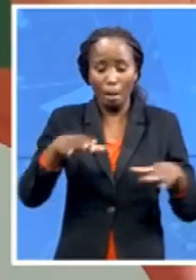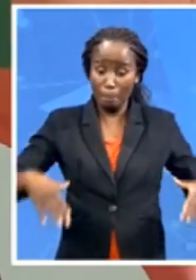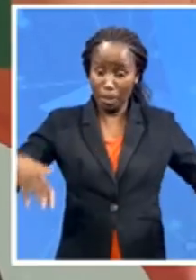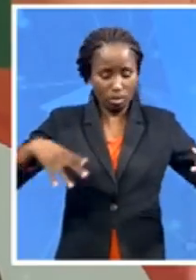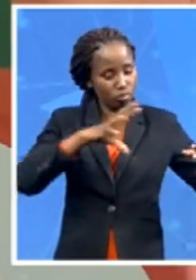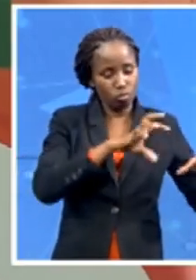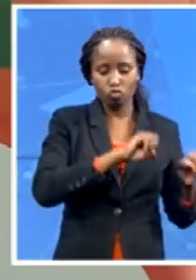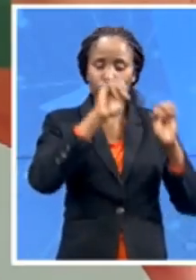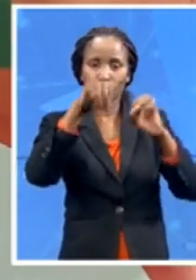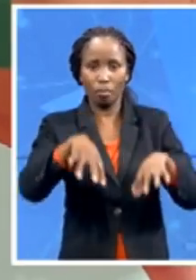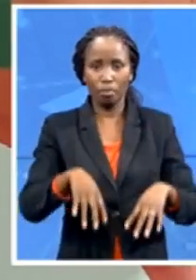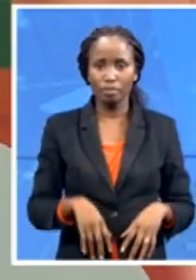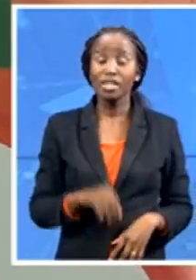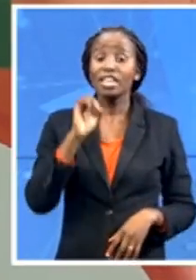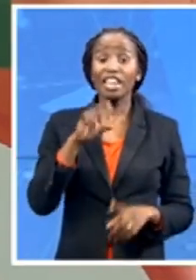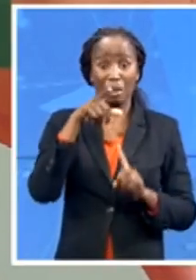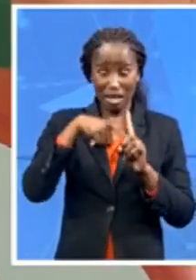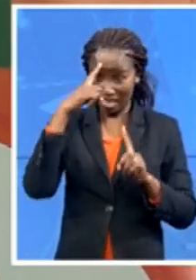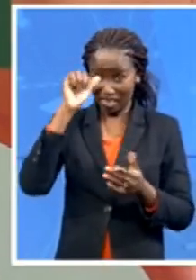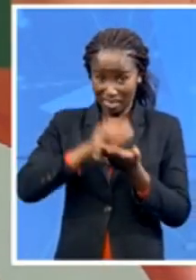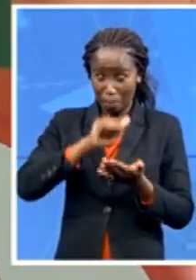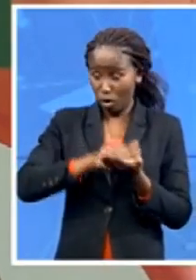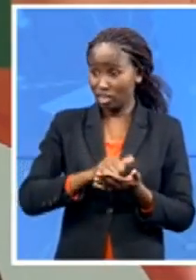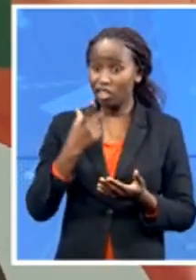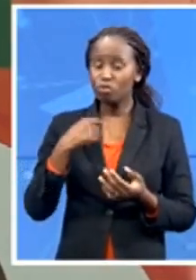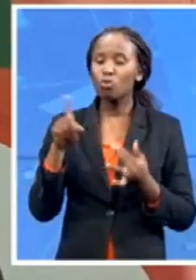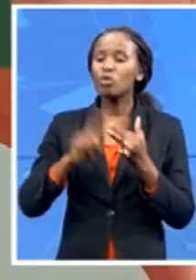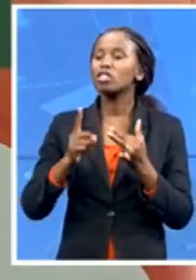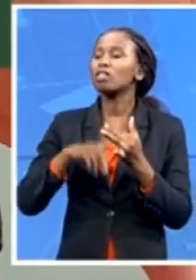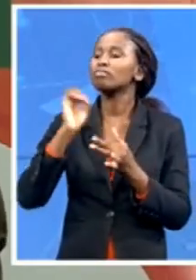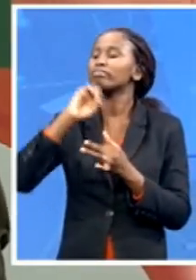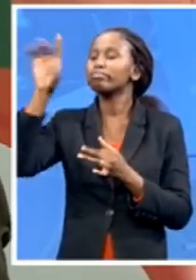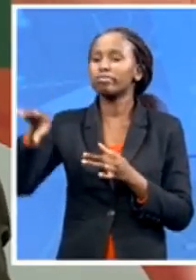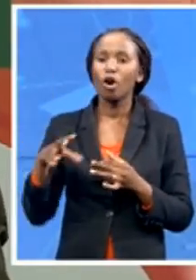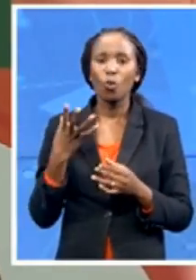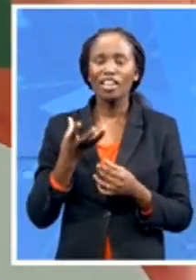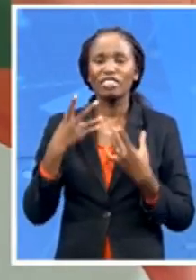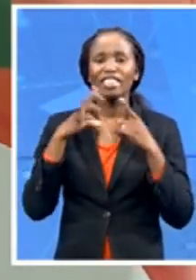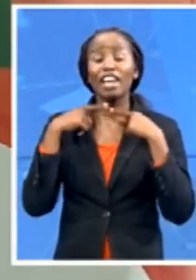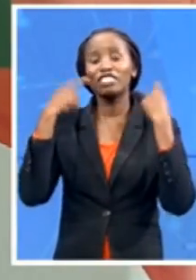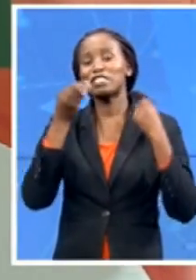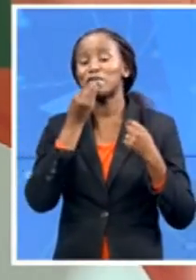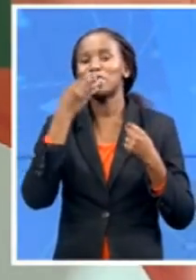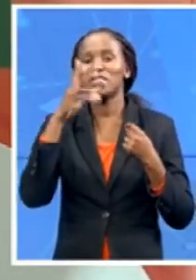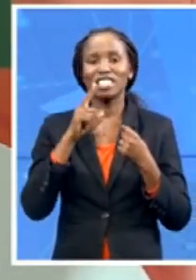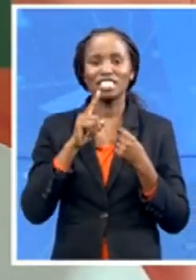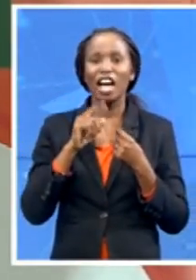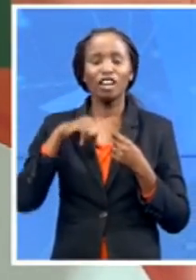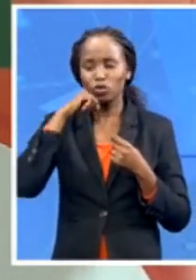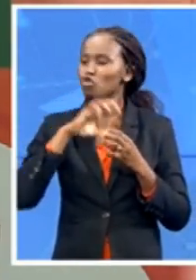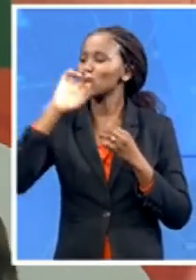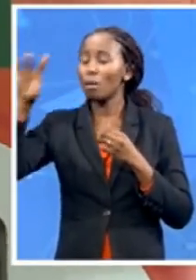yako ajule imatamba wake kendaki ne plastic miselo teksi uti magashlige awi